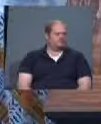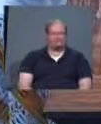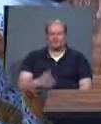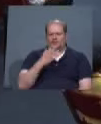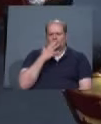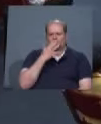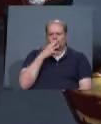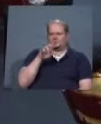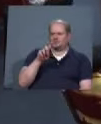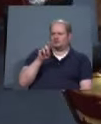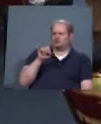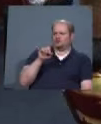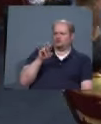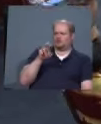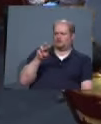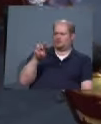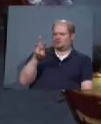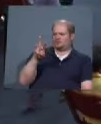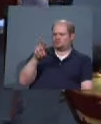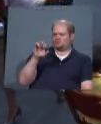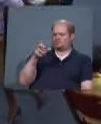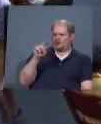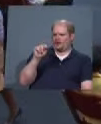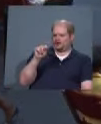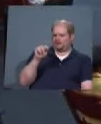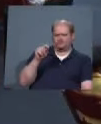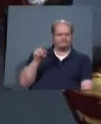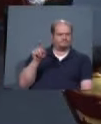Thank you. Director Wright? Yep.